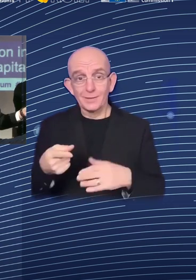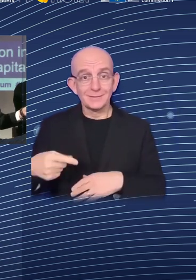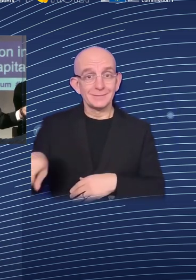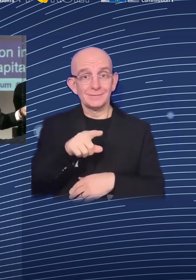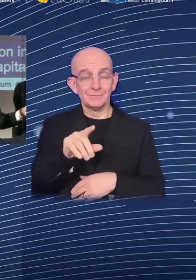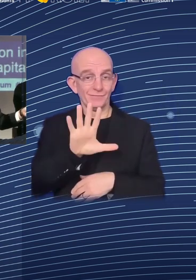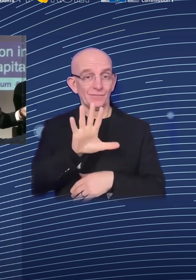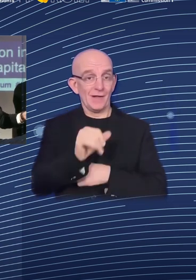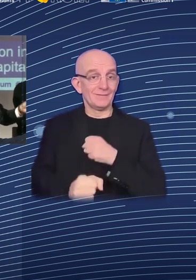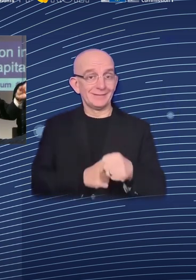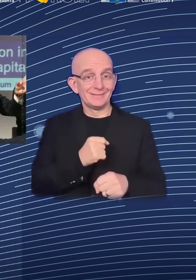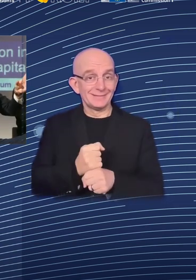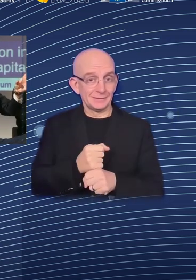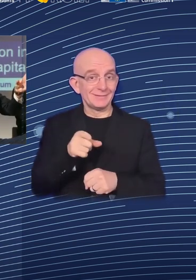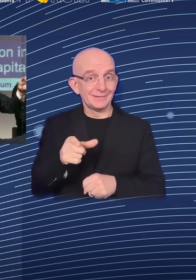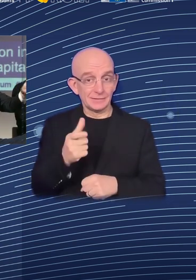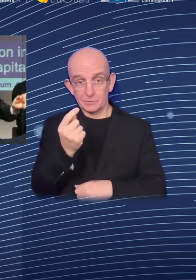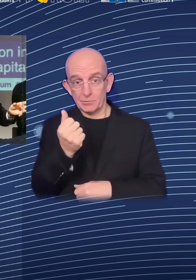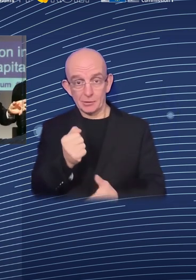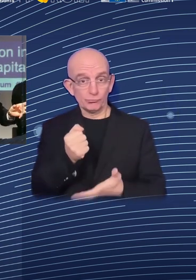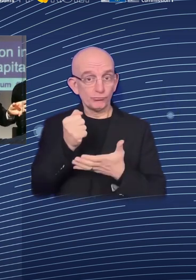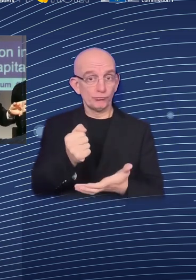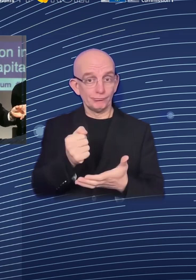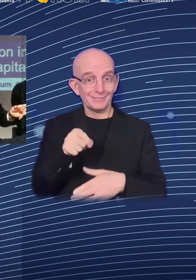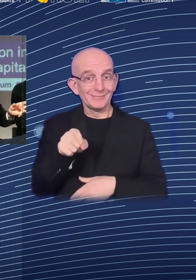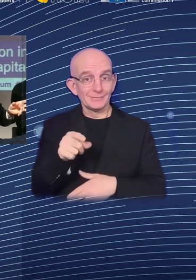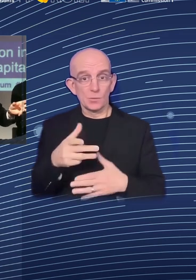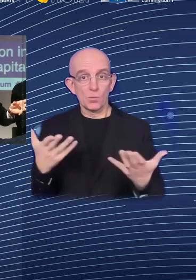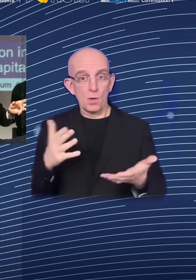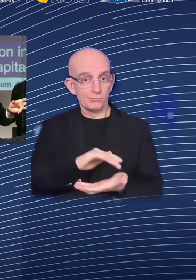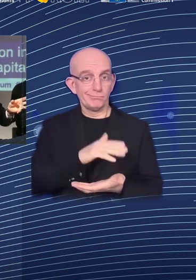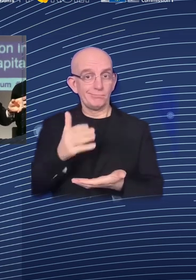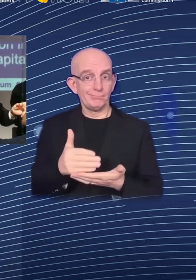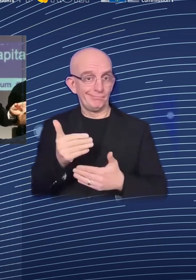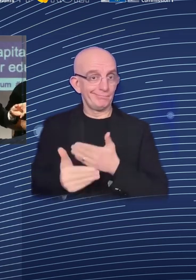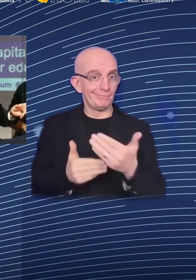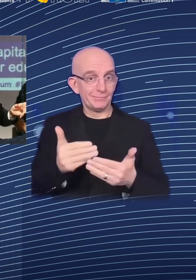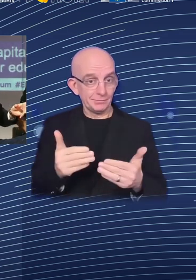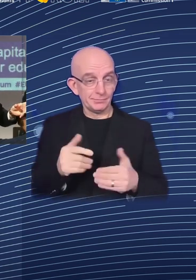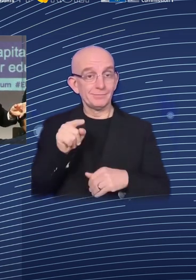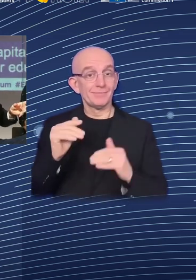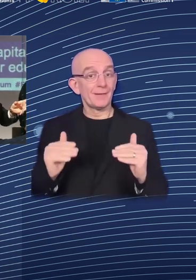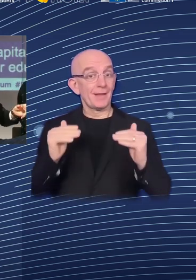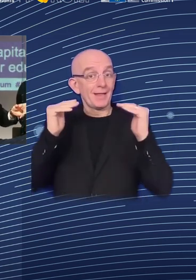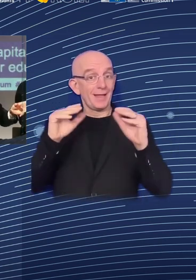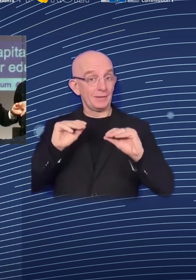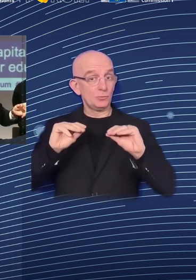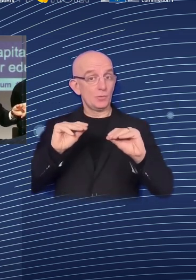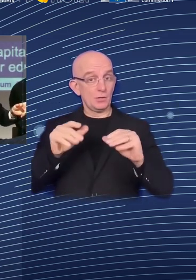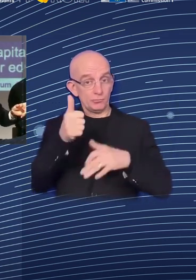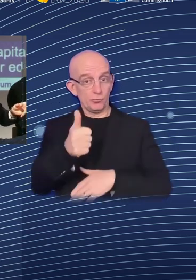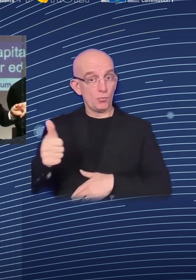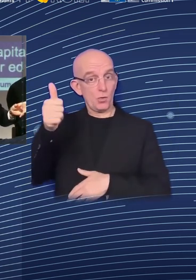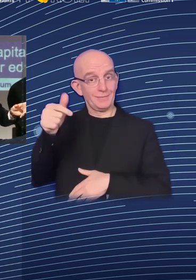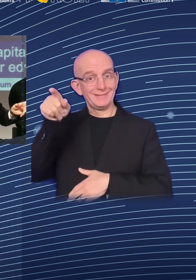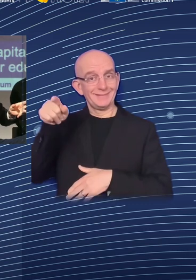higher education institutions. And then on the enterprise side, we've set up an organization called SkillNet, and that's a workplace